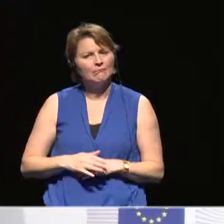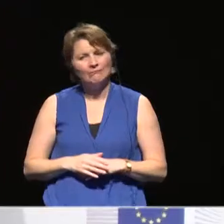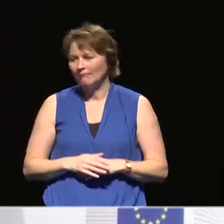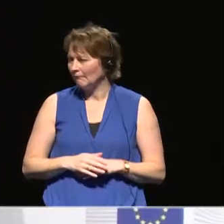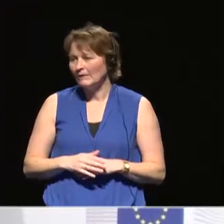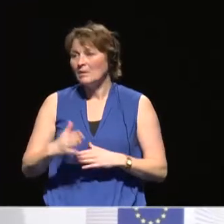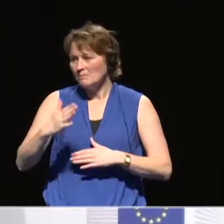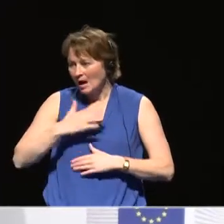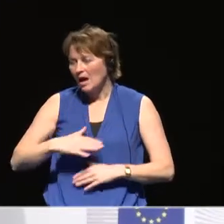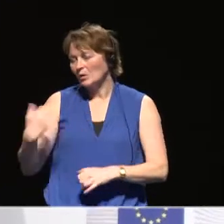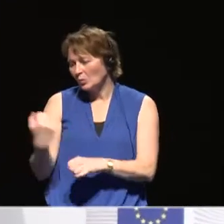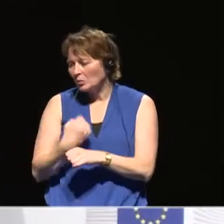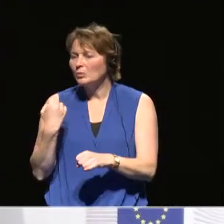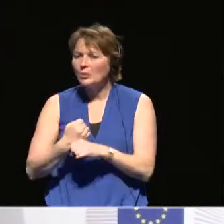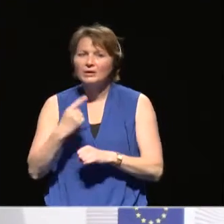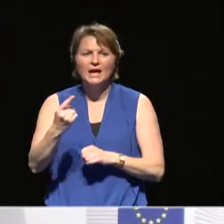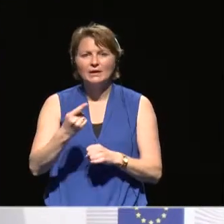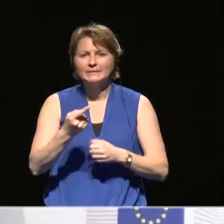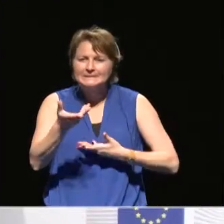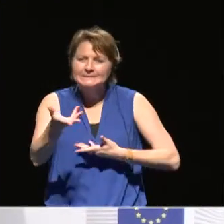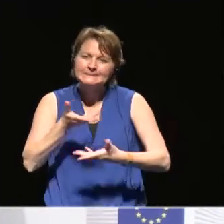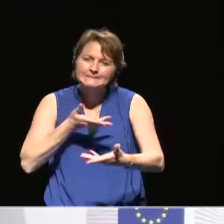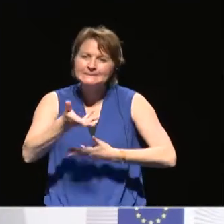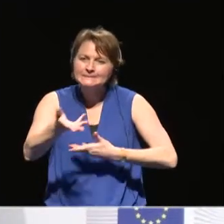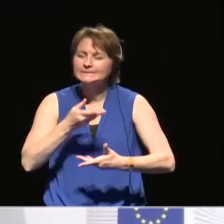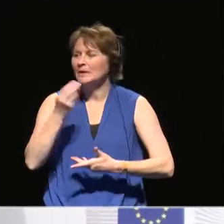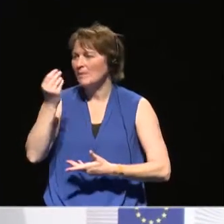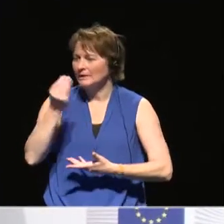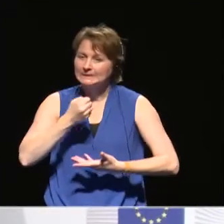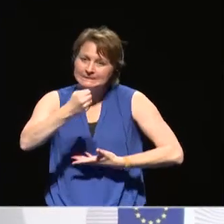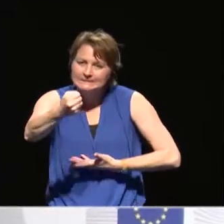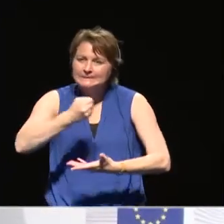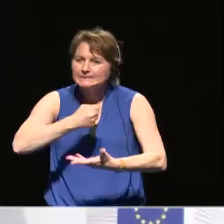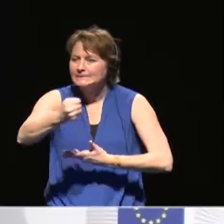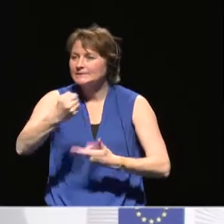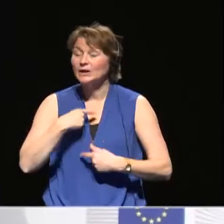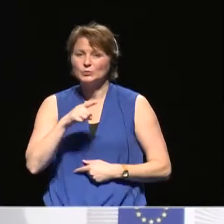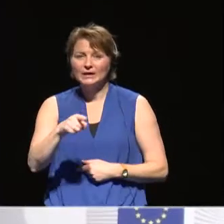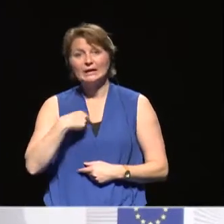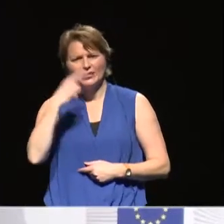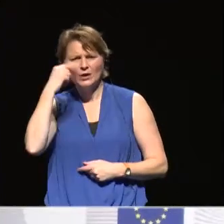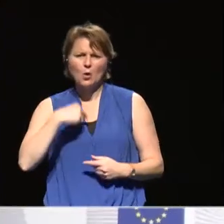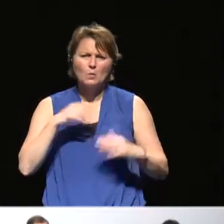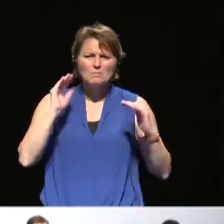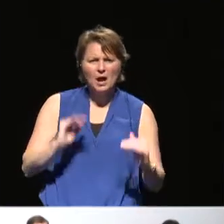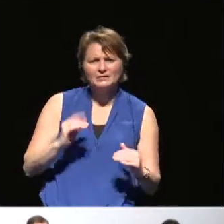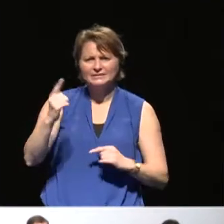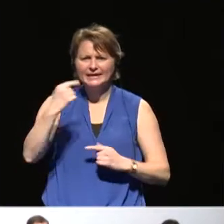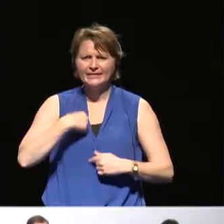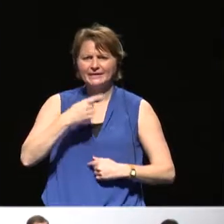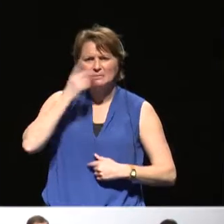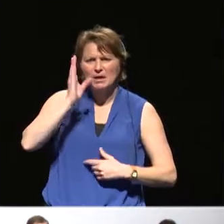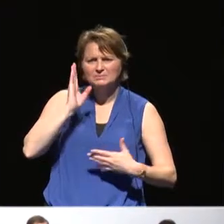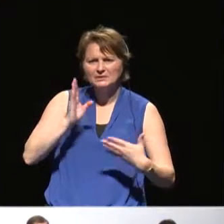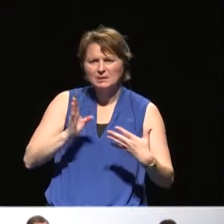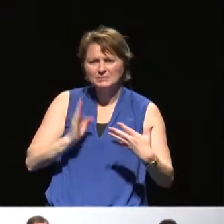donors that expect me to change values and people's attitudes with 6-month programs. And expect me to, quite often